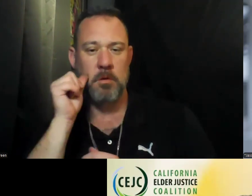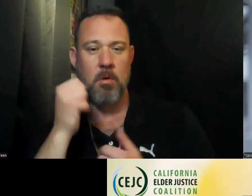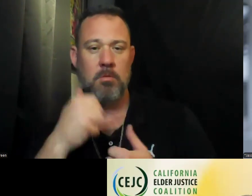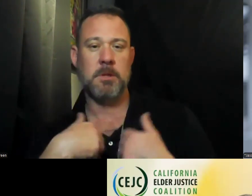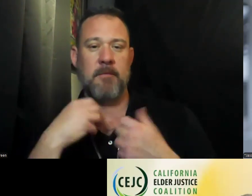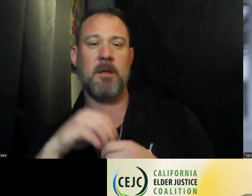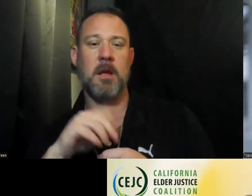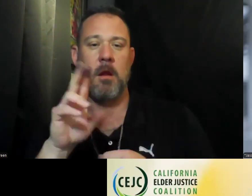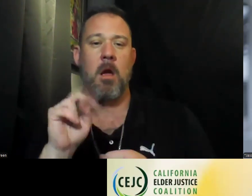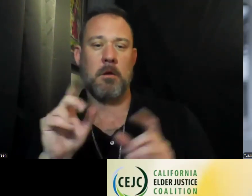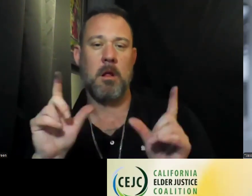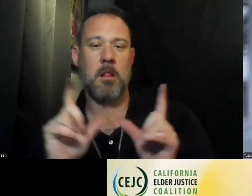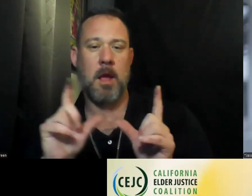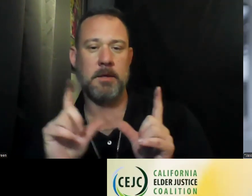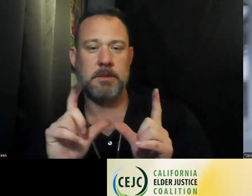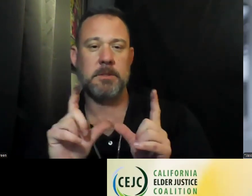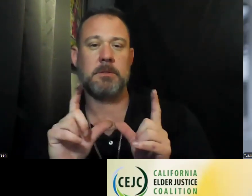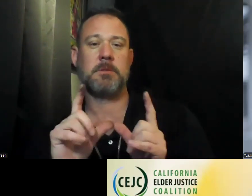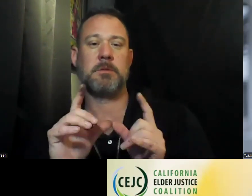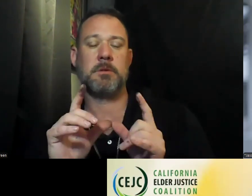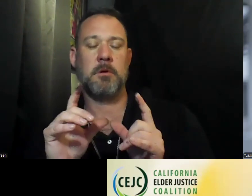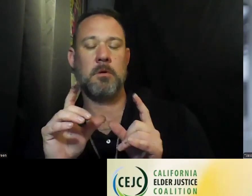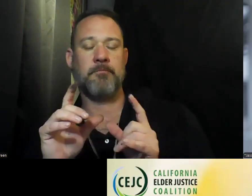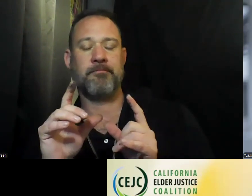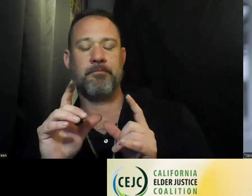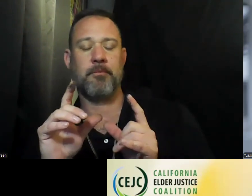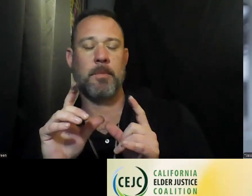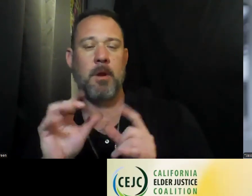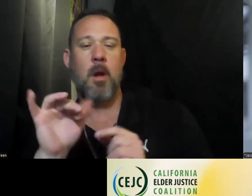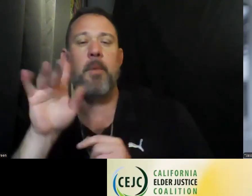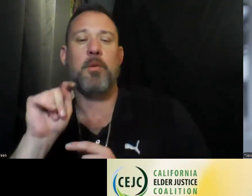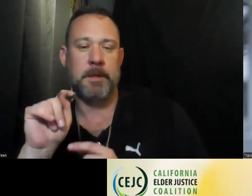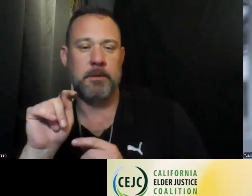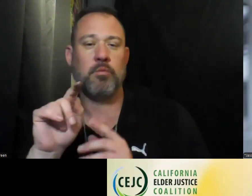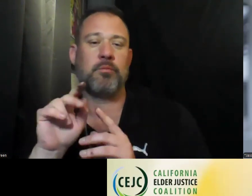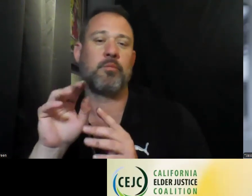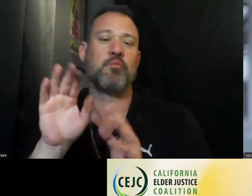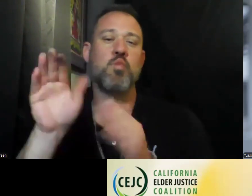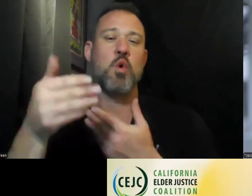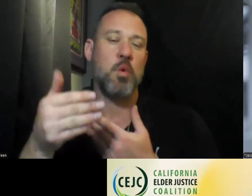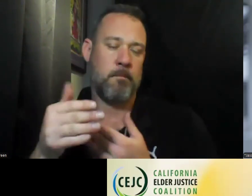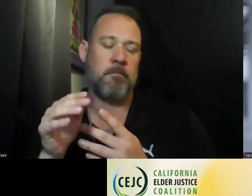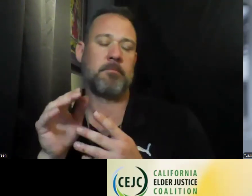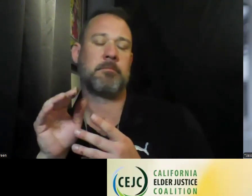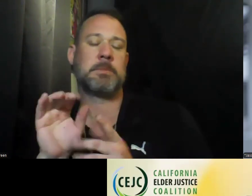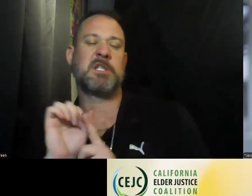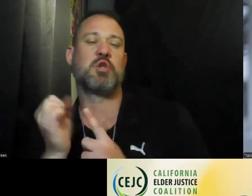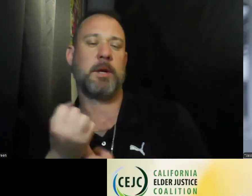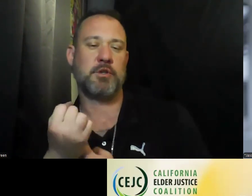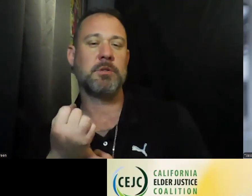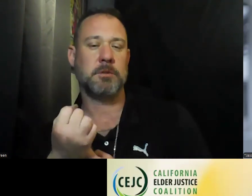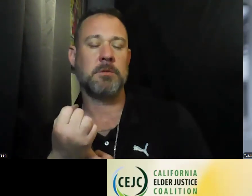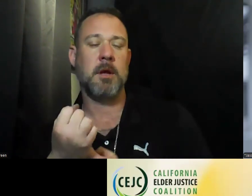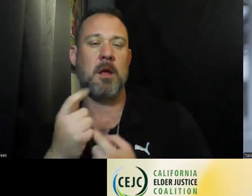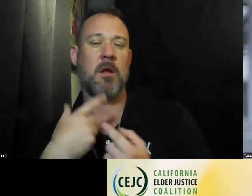in unlicensed room and board situations. And we keep running into